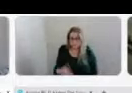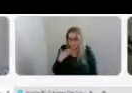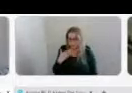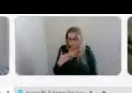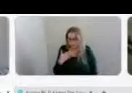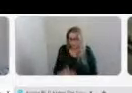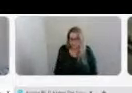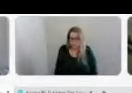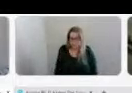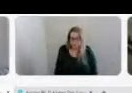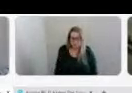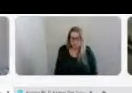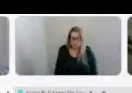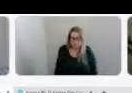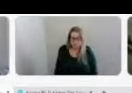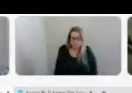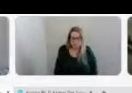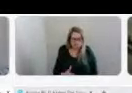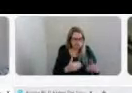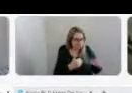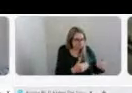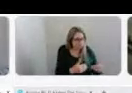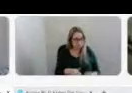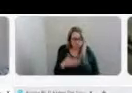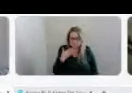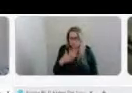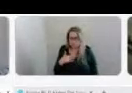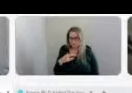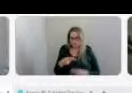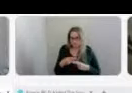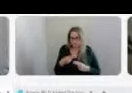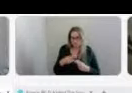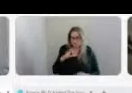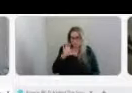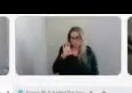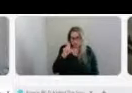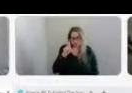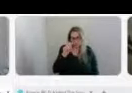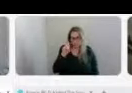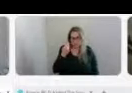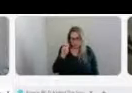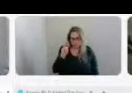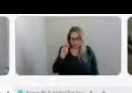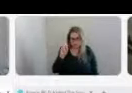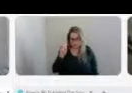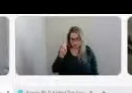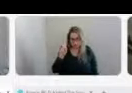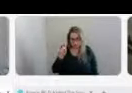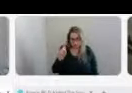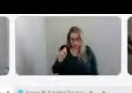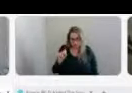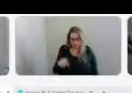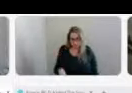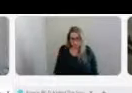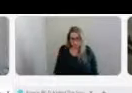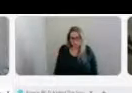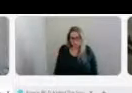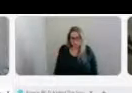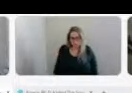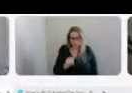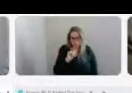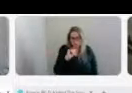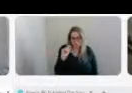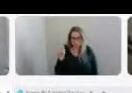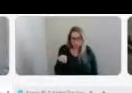me yes please proceed thank you my name is and i've been a resident of tucson for the last